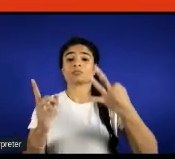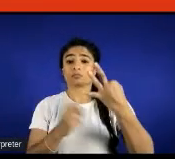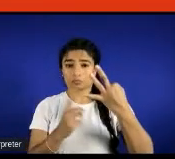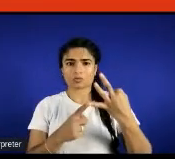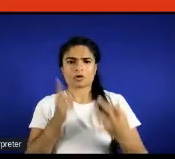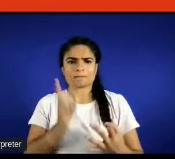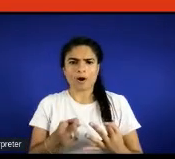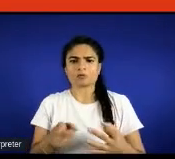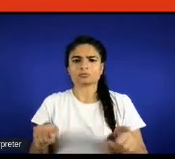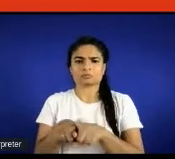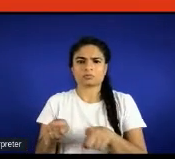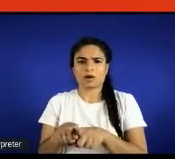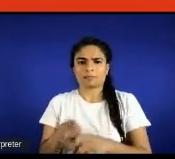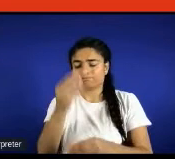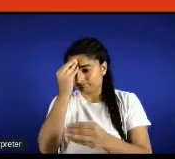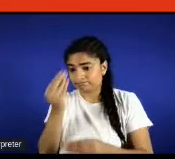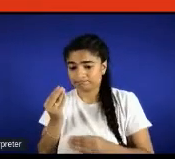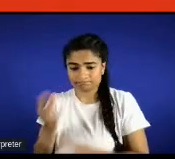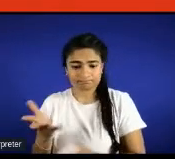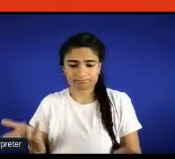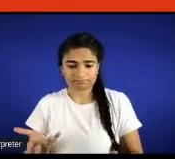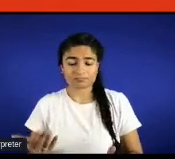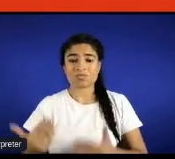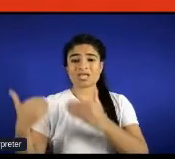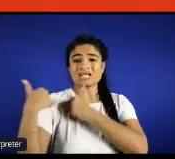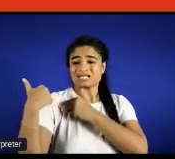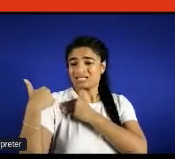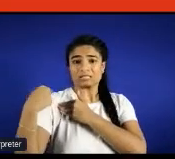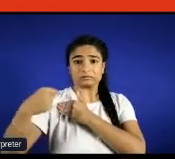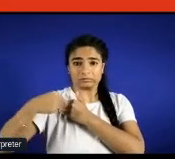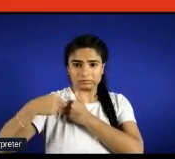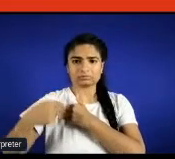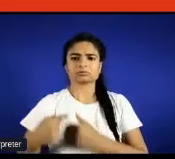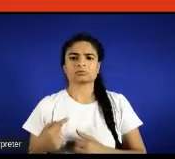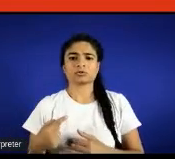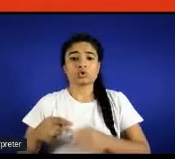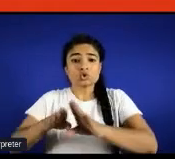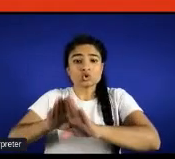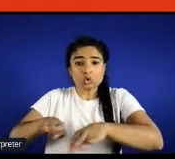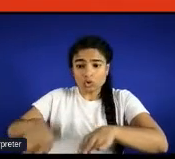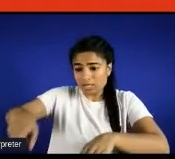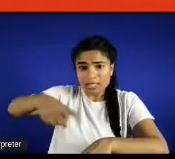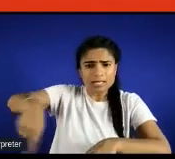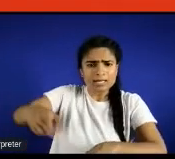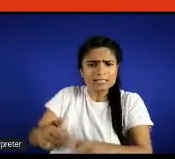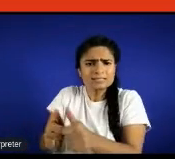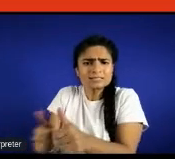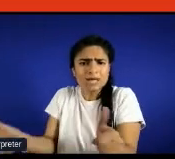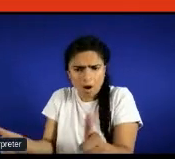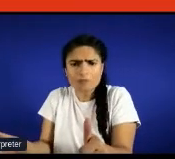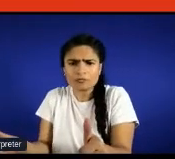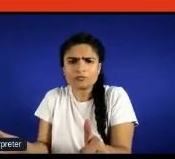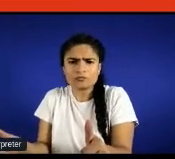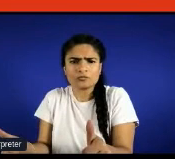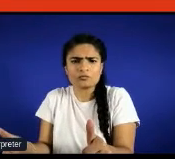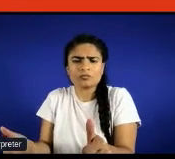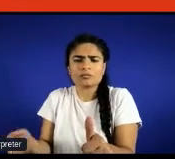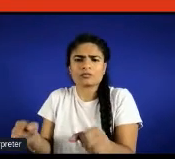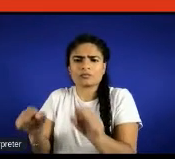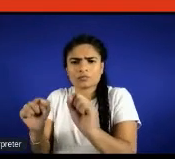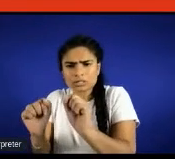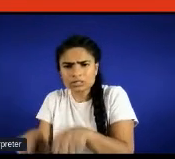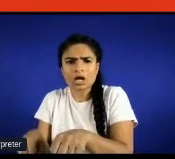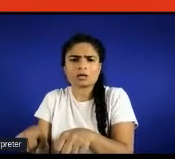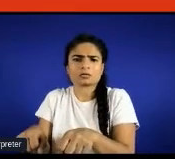mechanism popularized among the children themselves, and they had to do these sessions for other colleagues or for other children who were not able